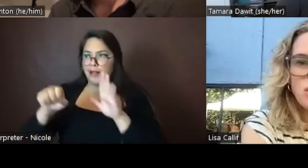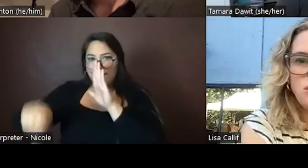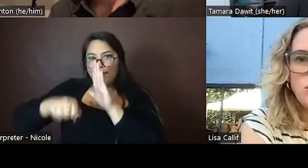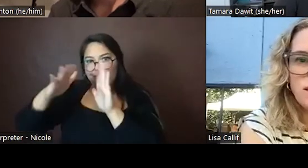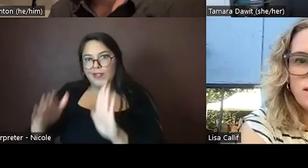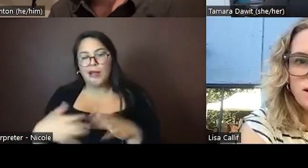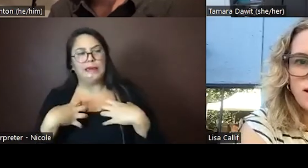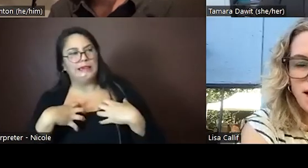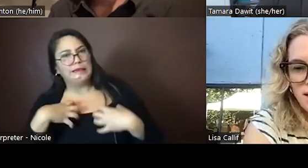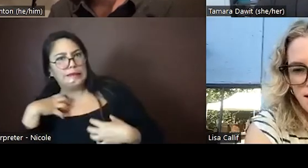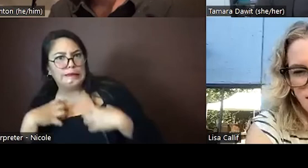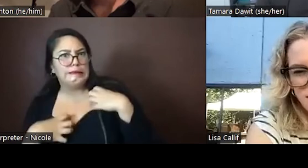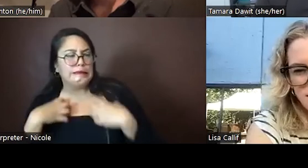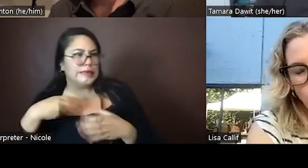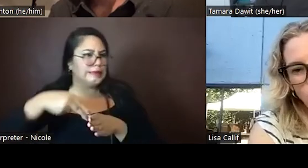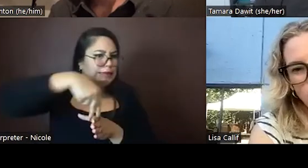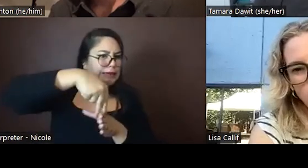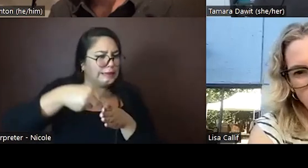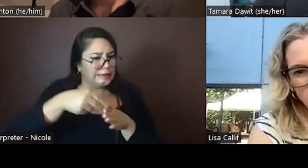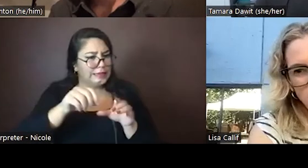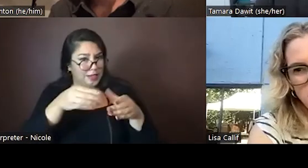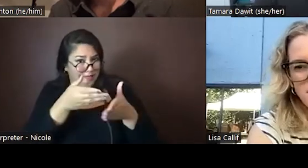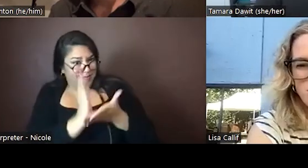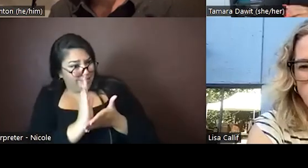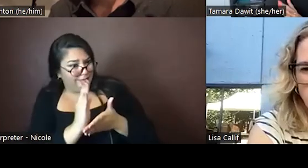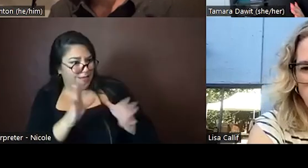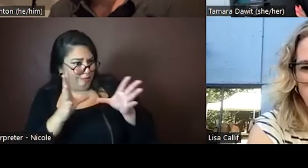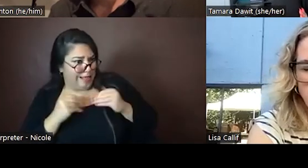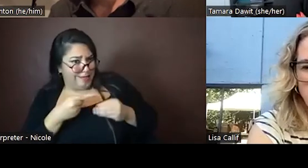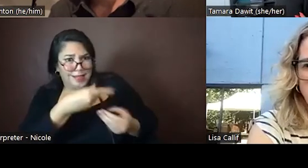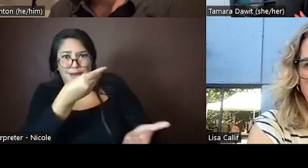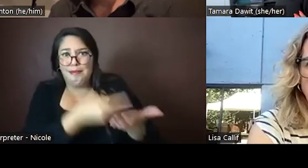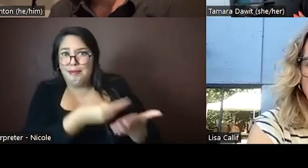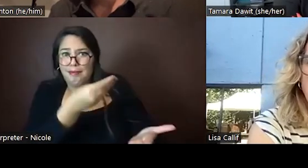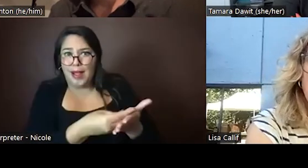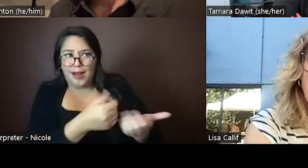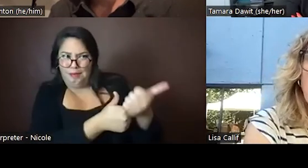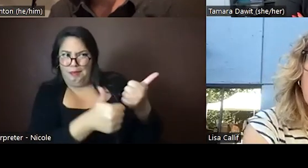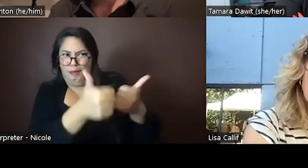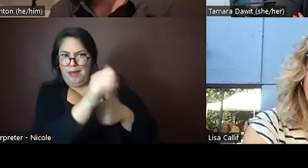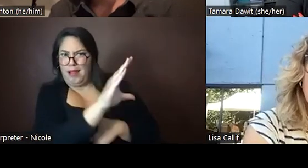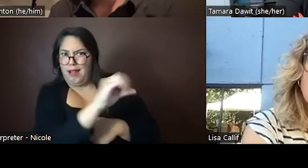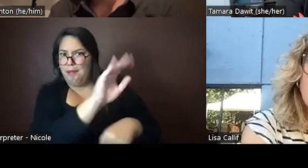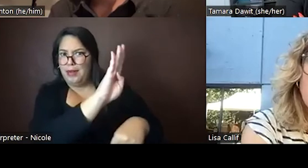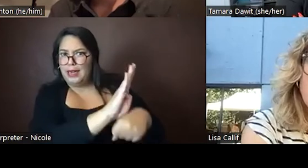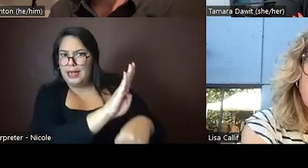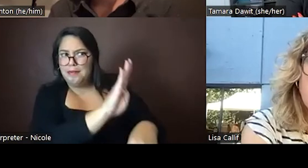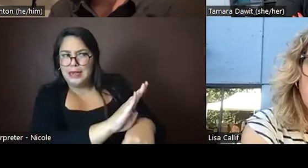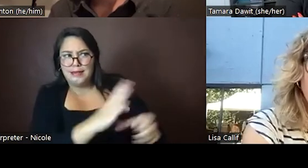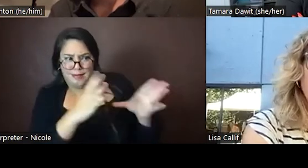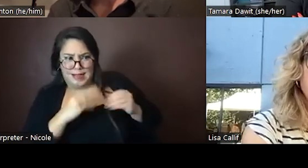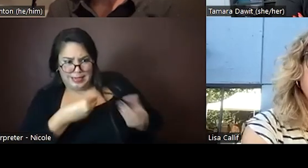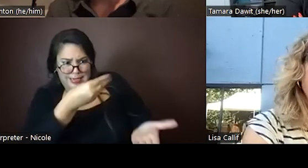He struggled with, can I take this corporate money and make this movie? Is that going to compromise my integrity